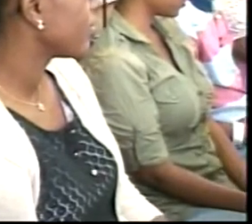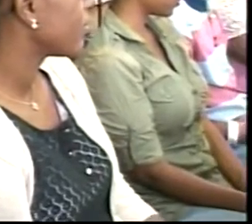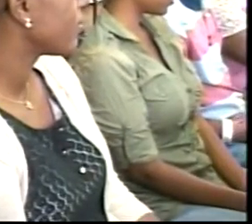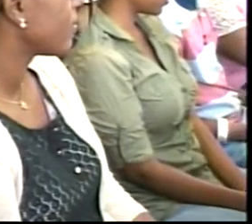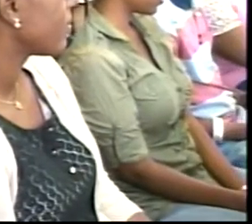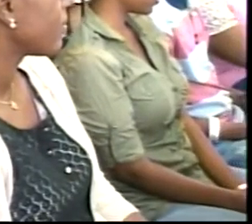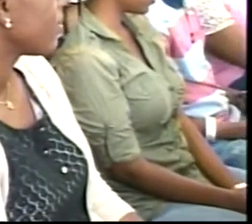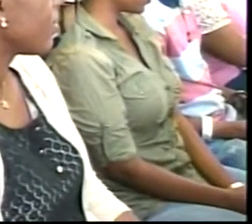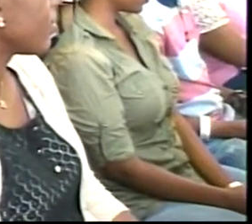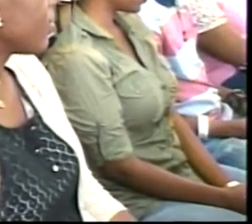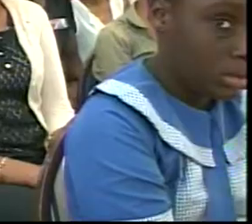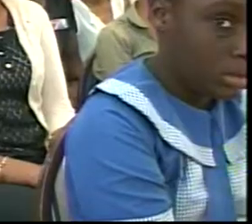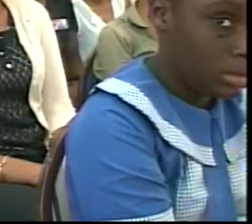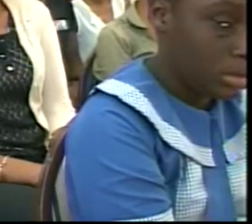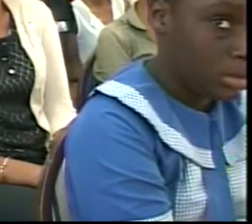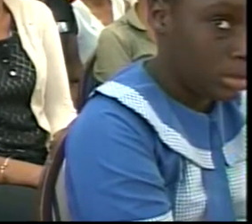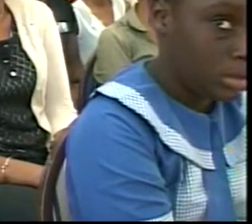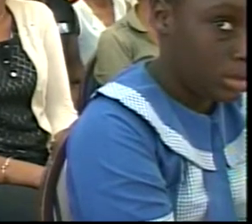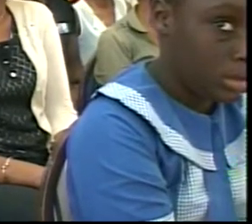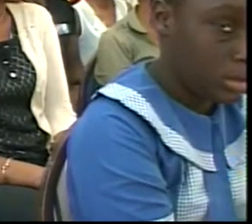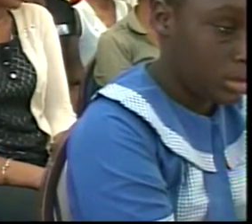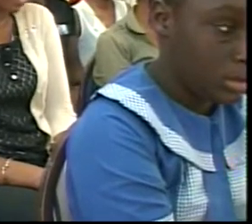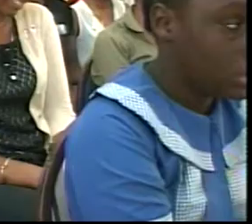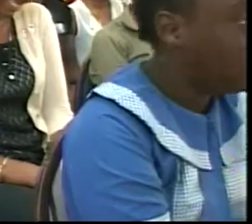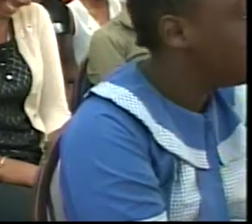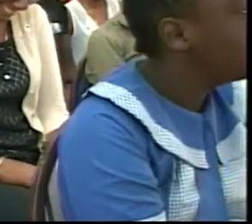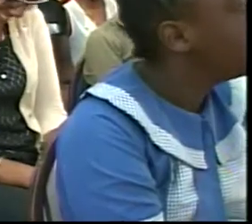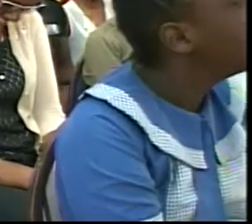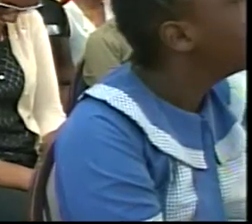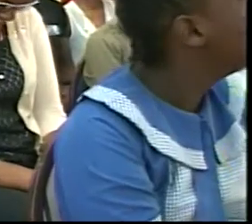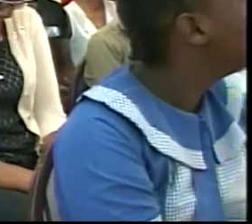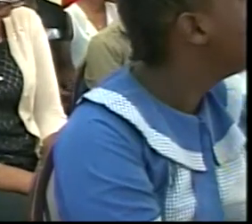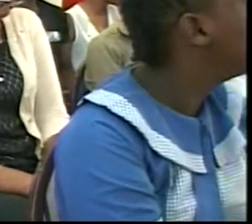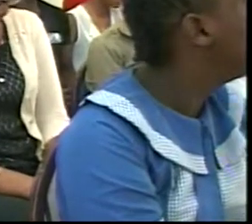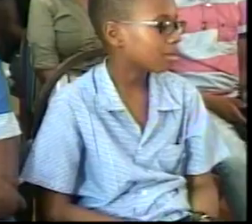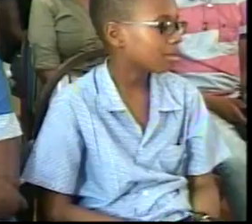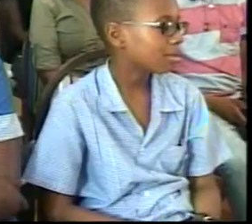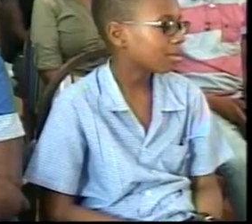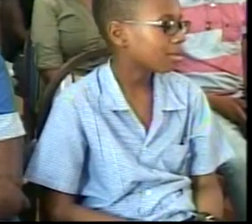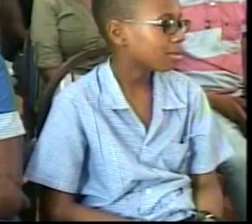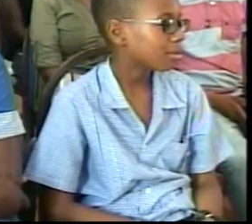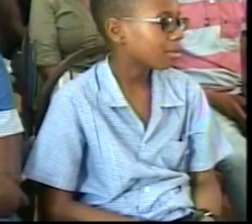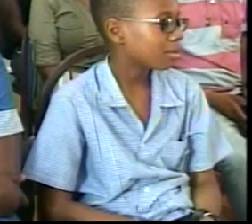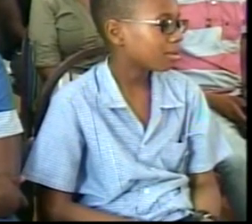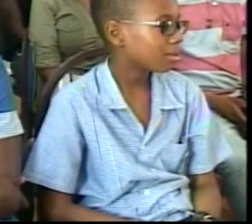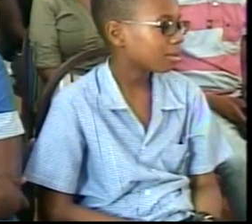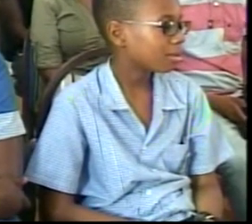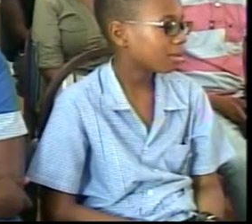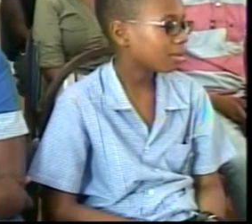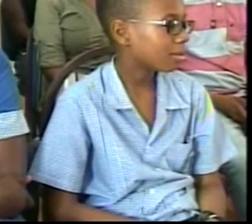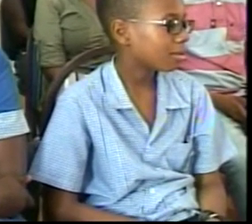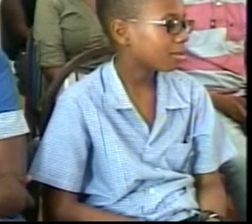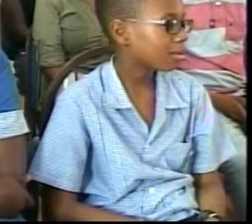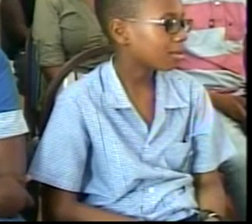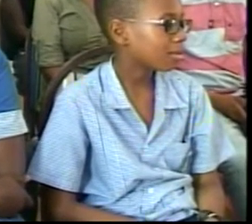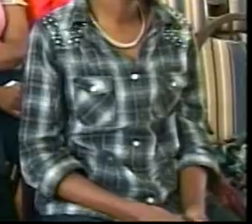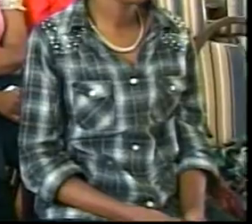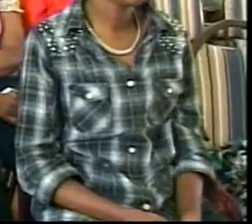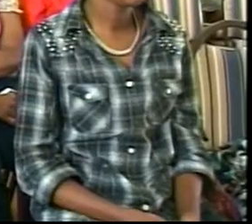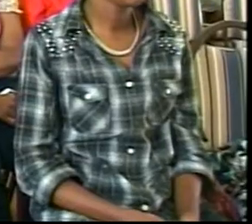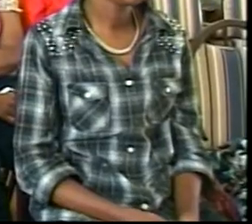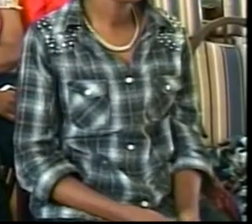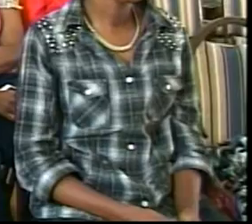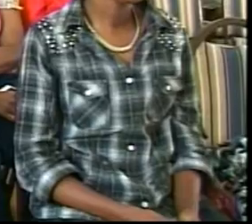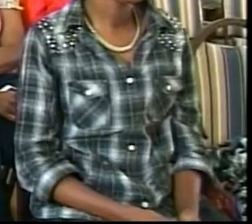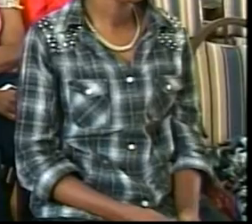afforded hands-on experience in basic life-saving procedures during the Optimist Governors meeting with Barbados schools at the Savannah Hotel. Primary school children